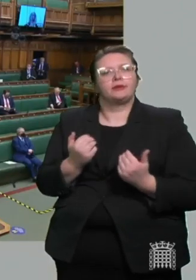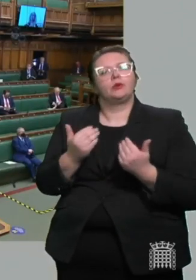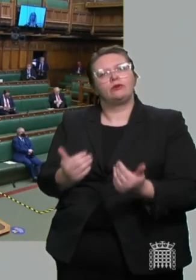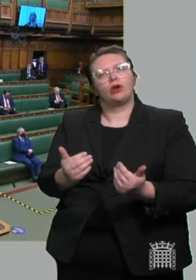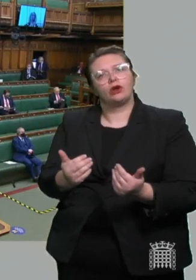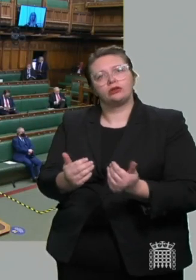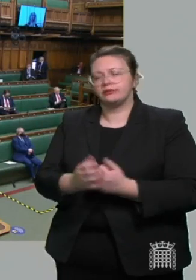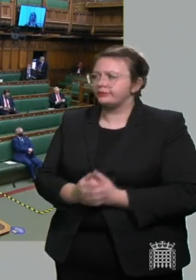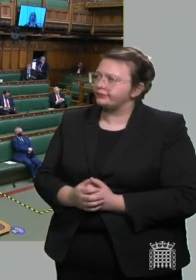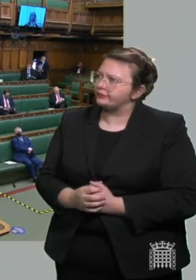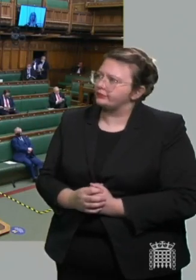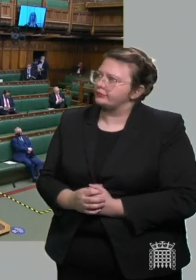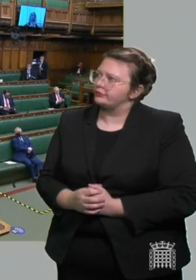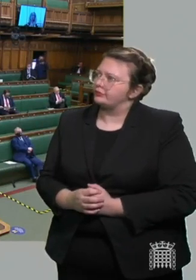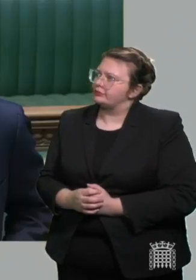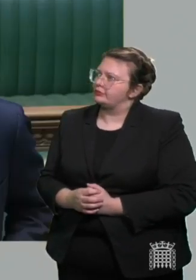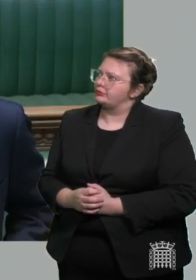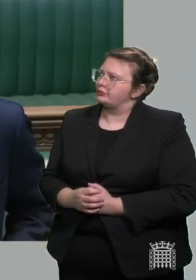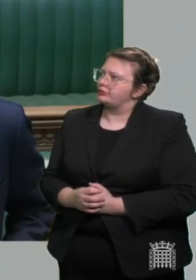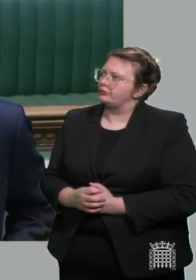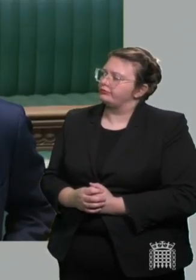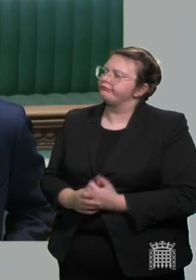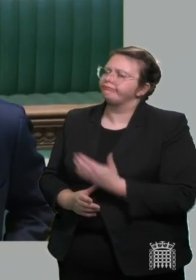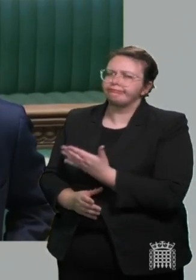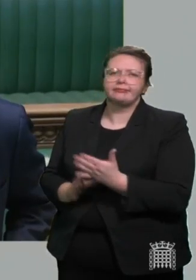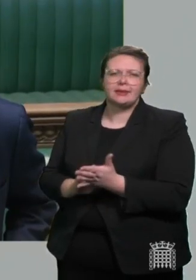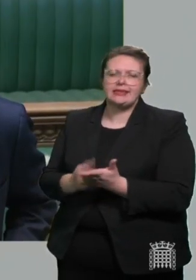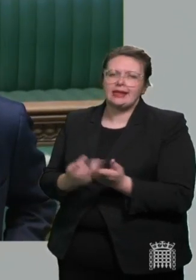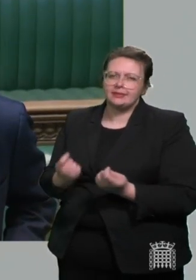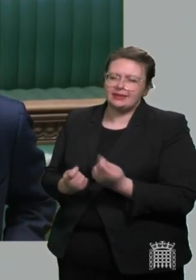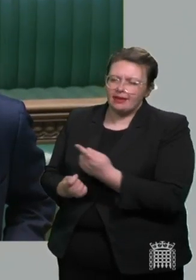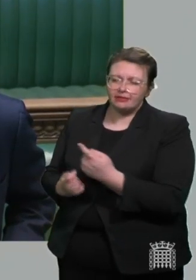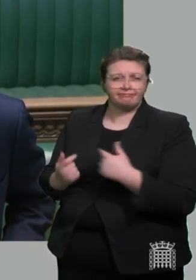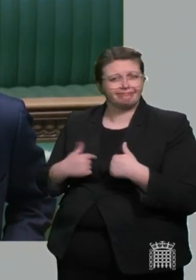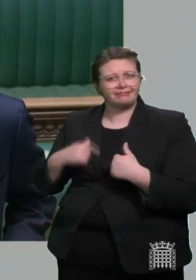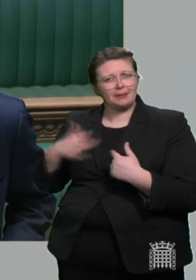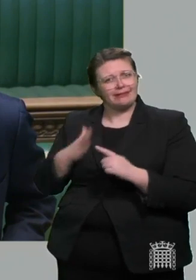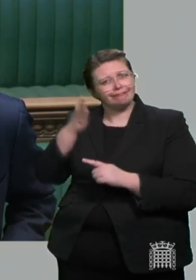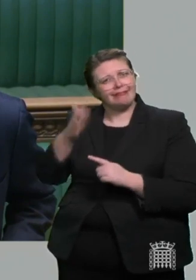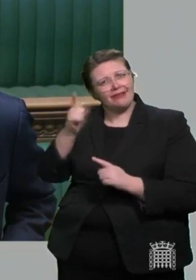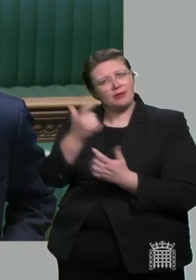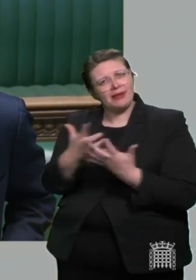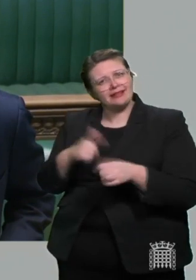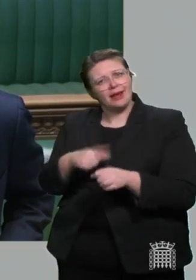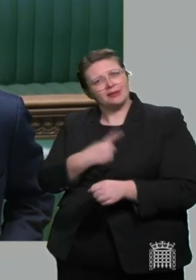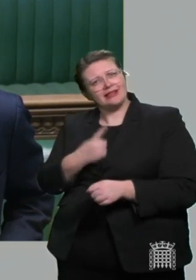I have happy memories of my own visits to Liverpool, and I can tell her that